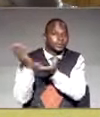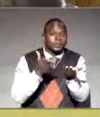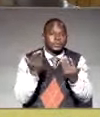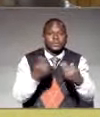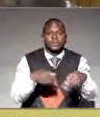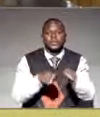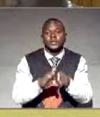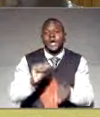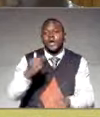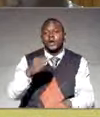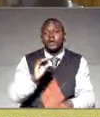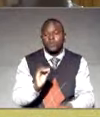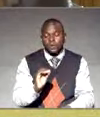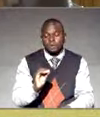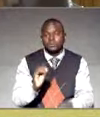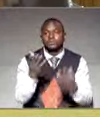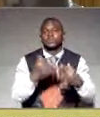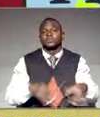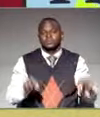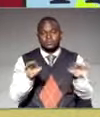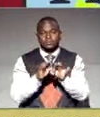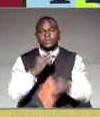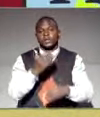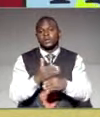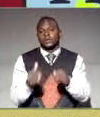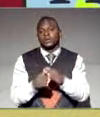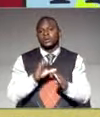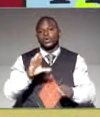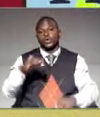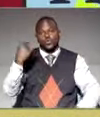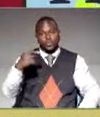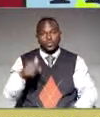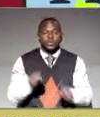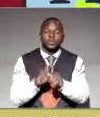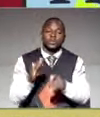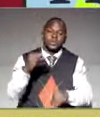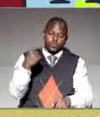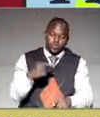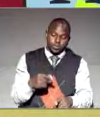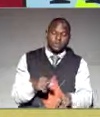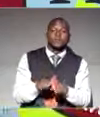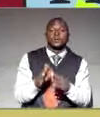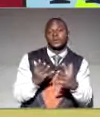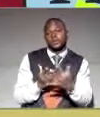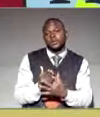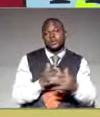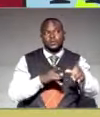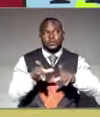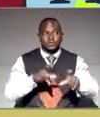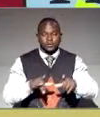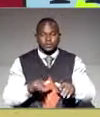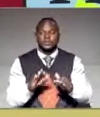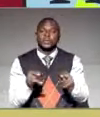embracing AGOA. It's important that you build your quality and quantities through local